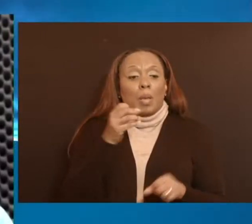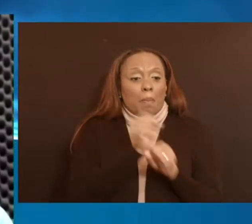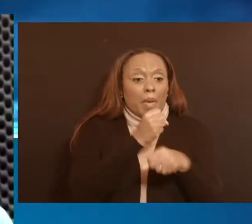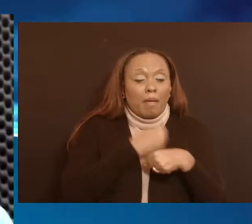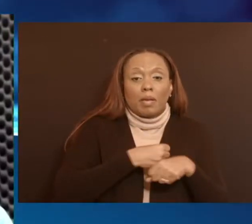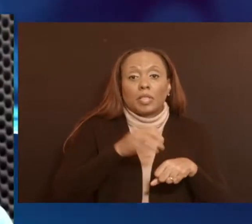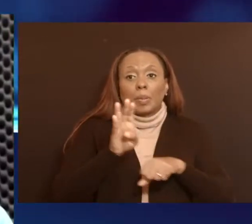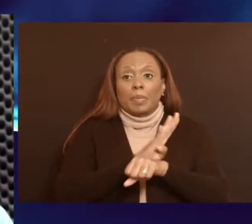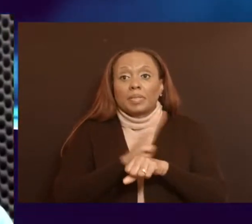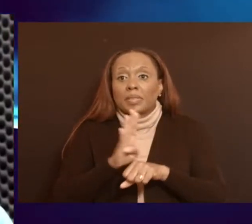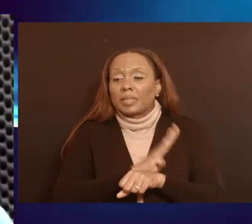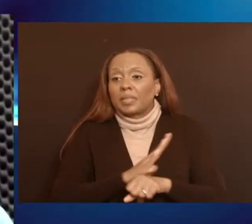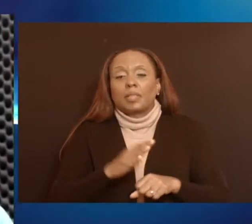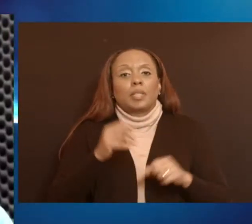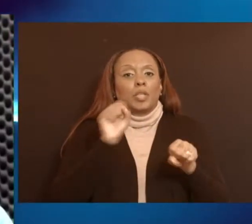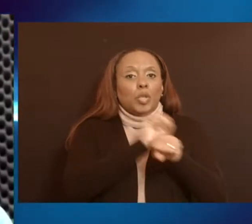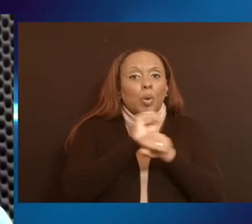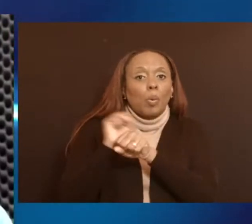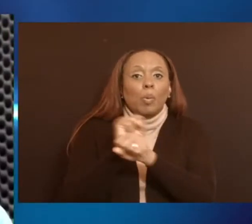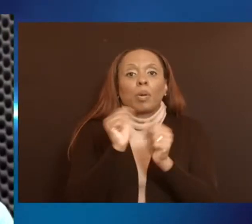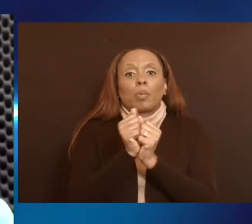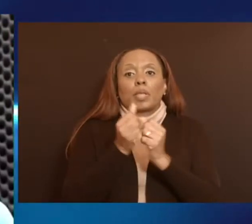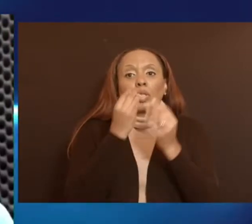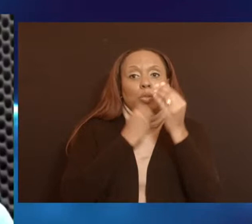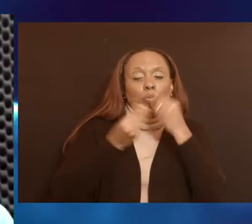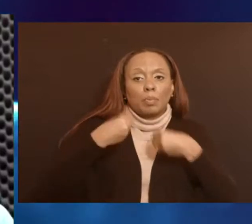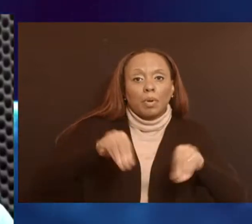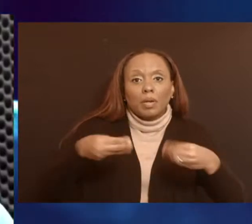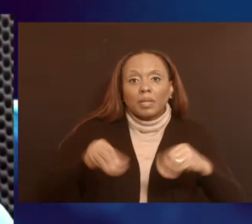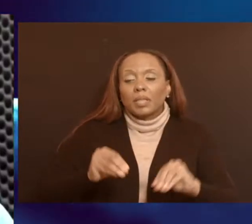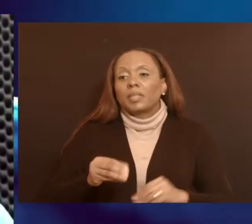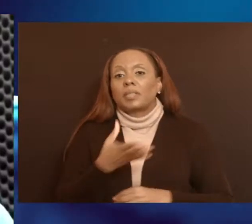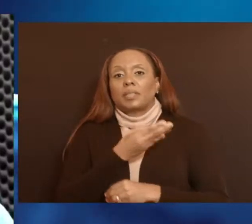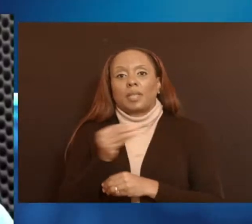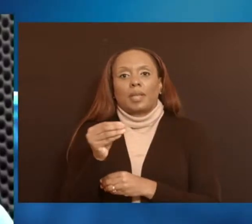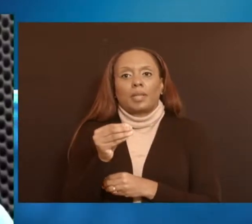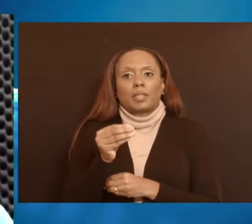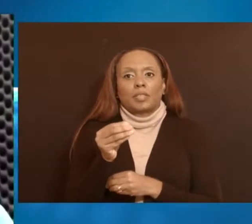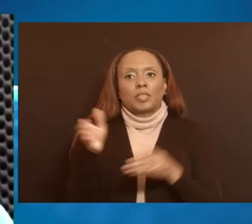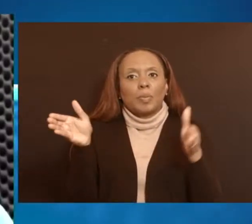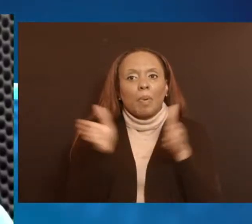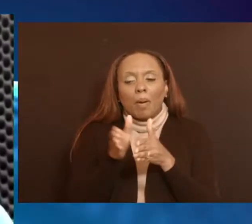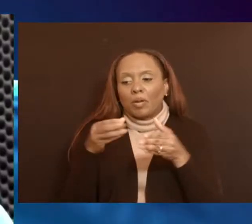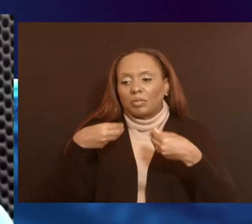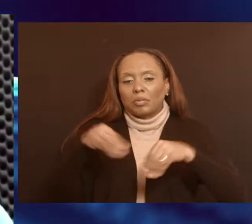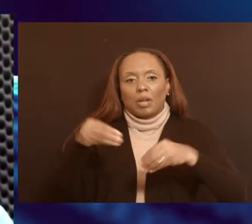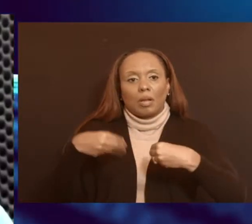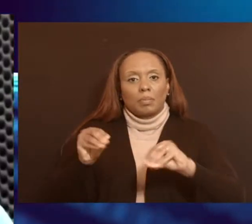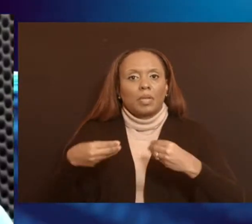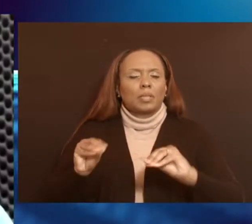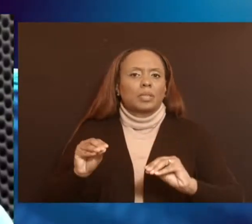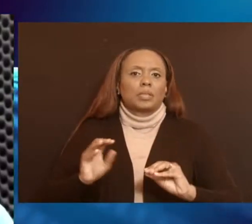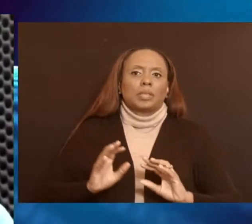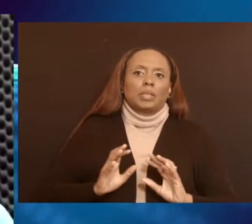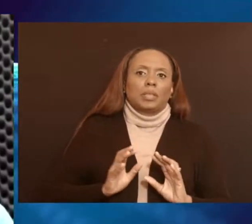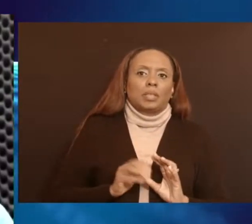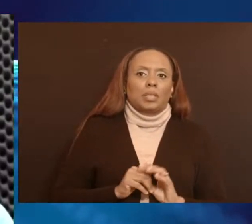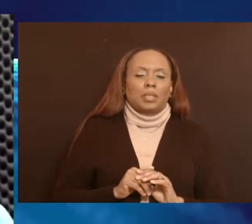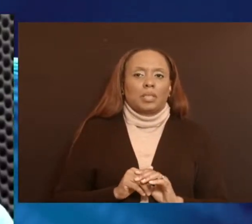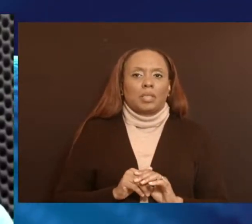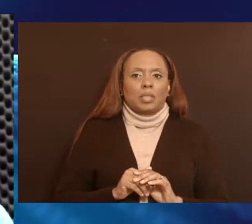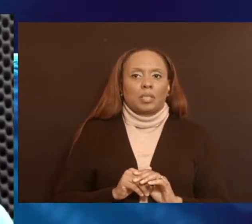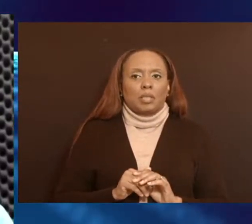cetera, towards supermarkets, village shops, the like. Has there been a need at this stage to